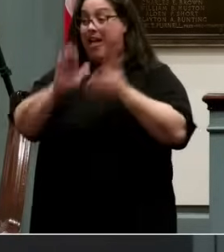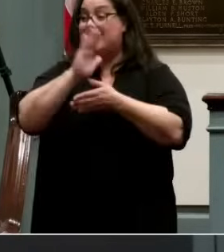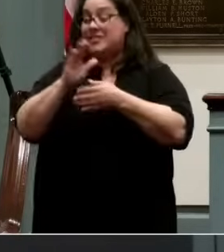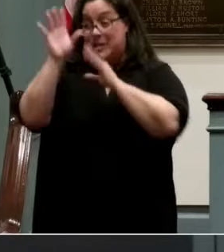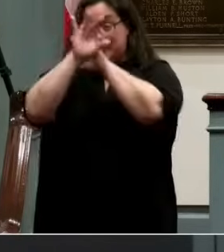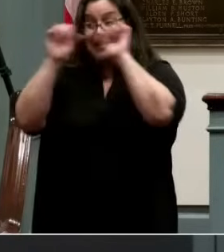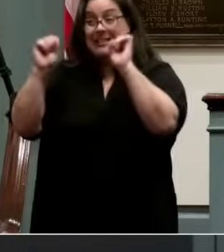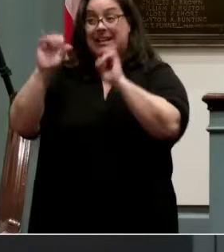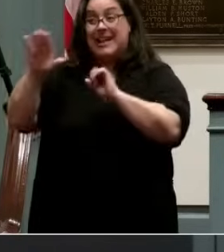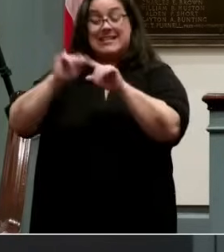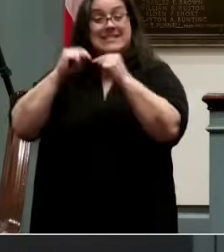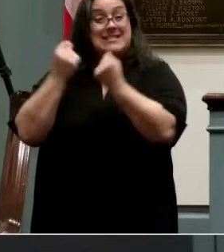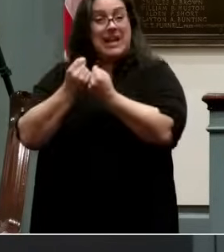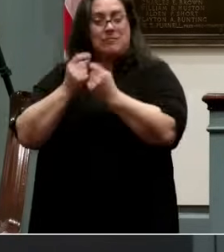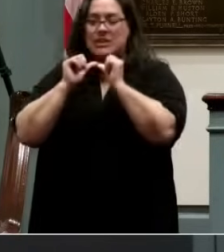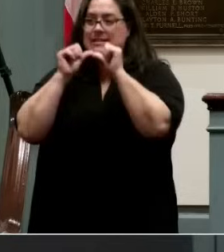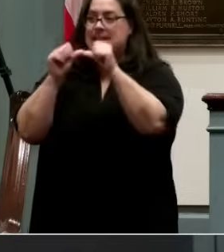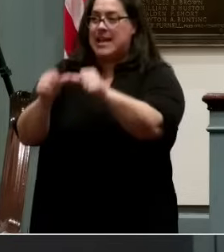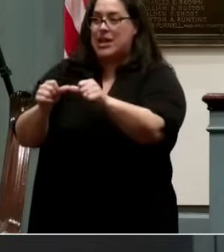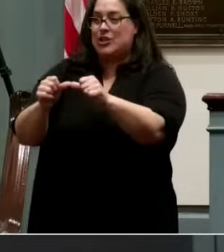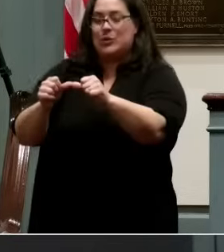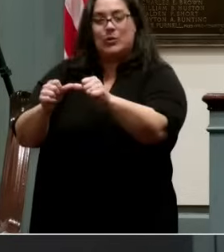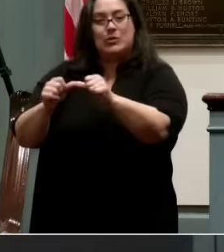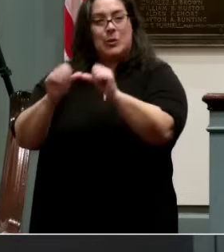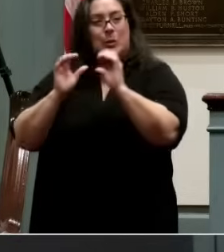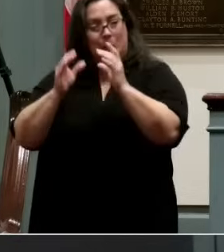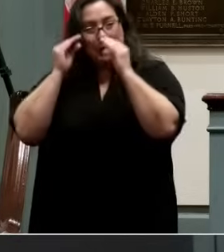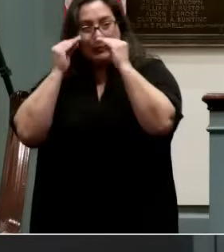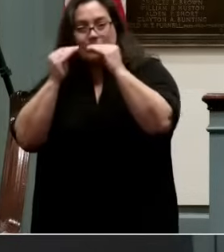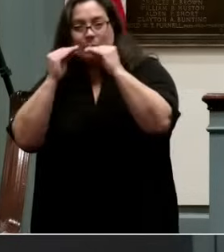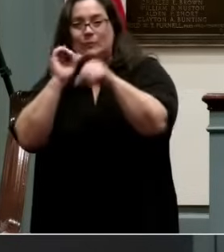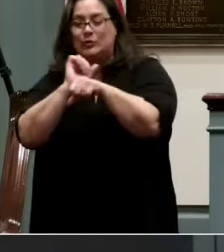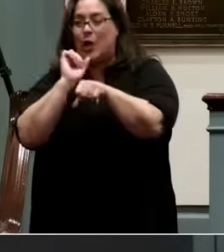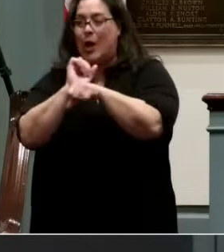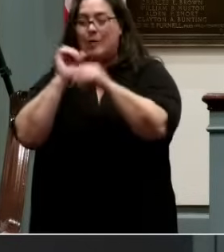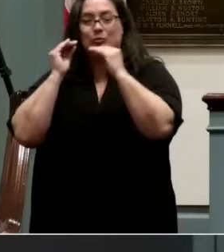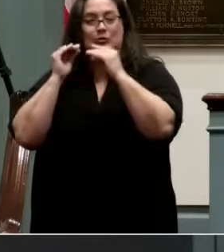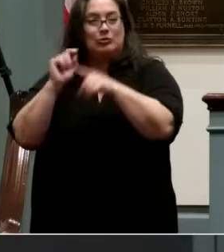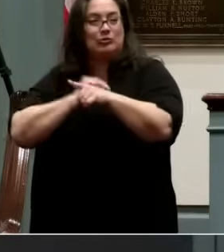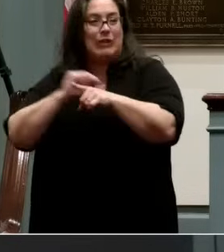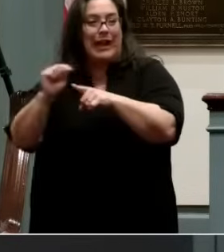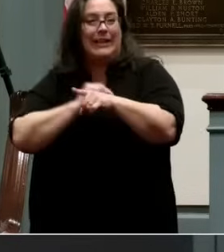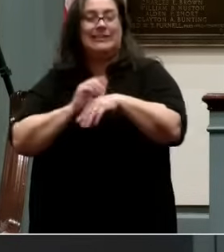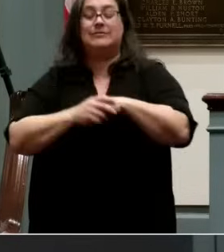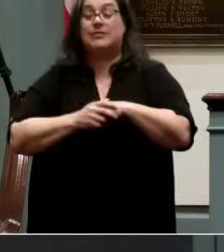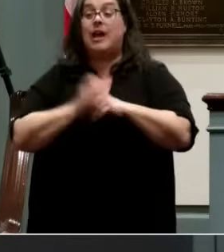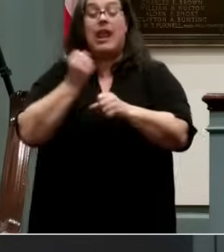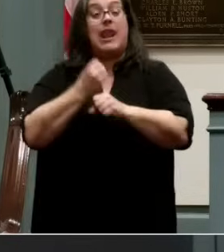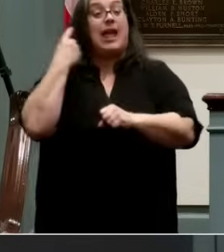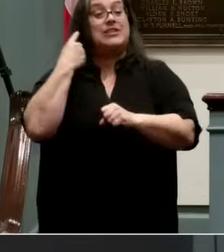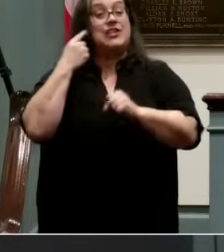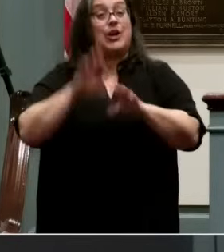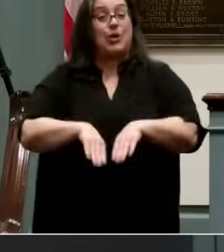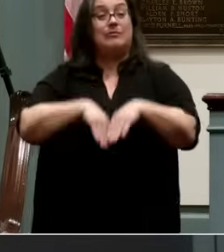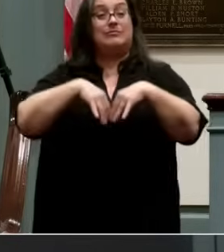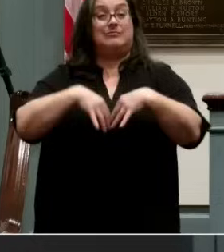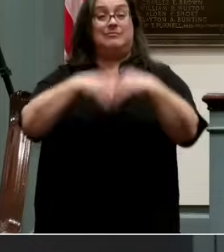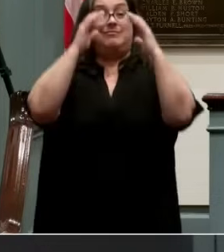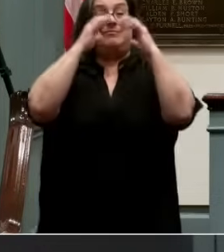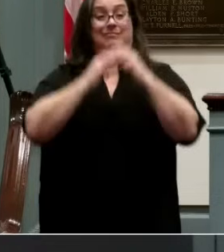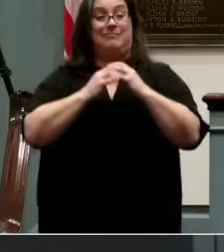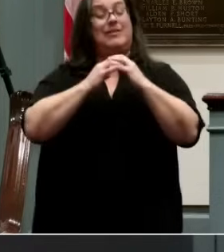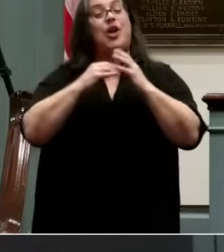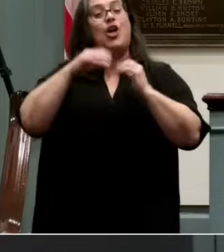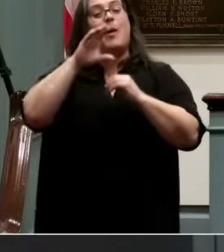to work on the front lines of job training in our state. Last year, we opened the McDowell Student Success